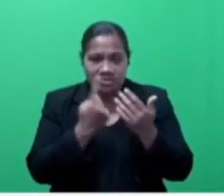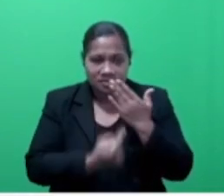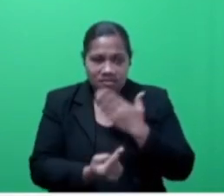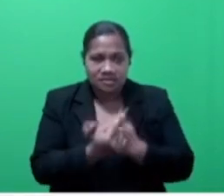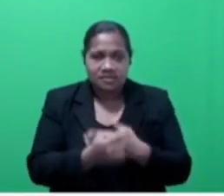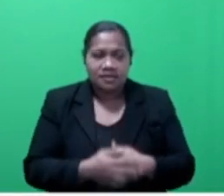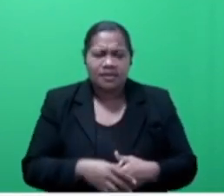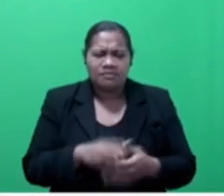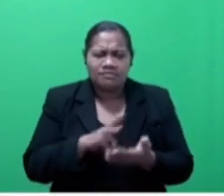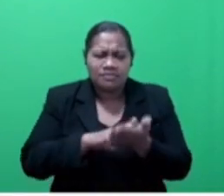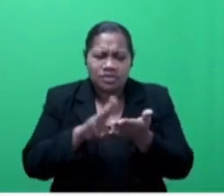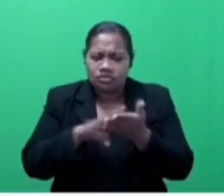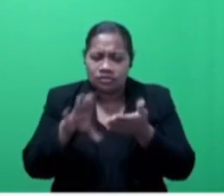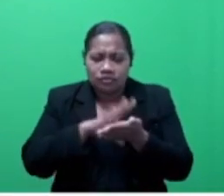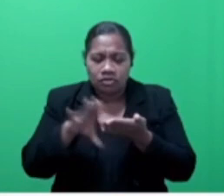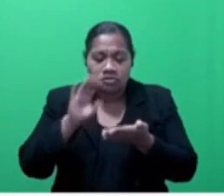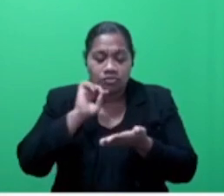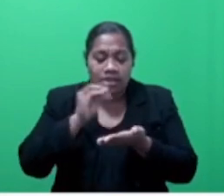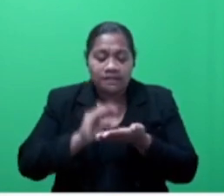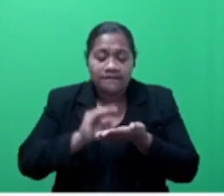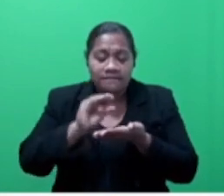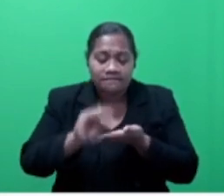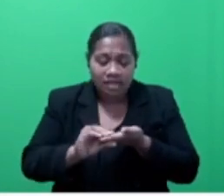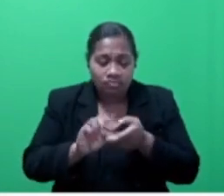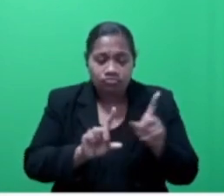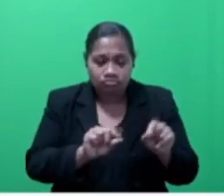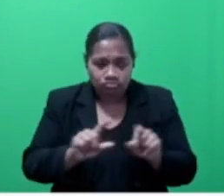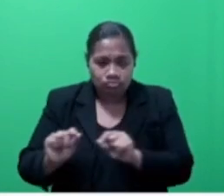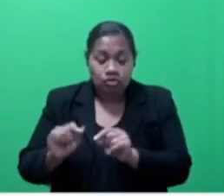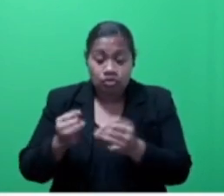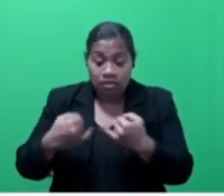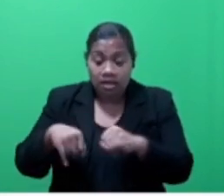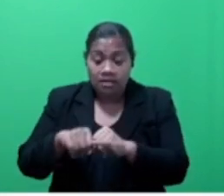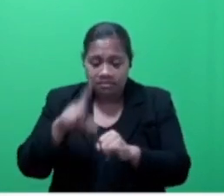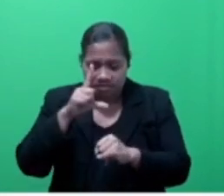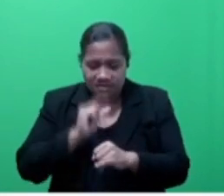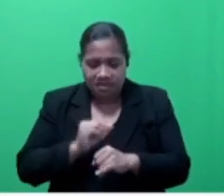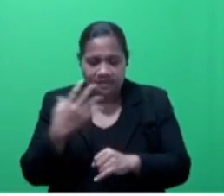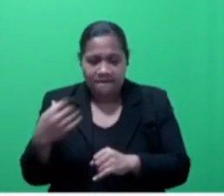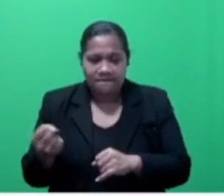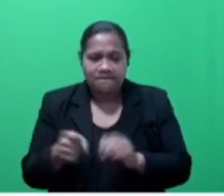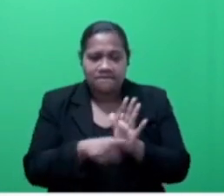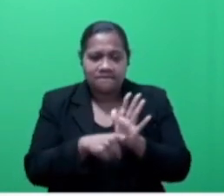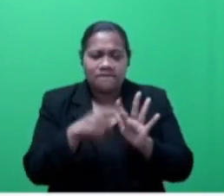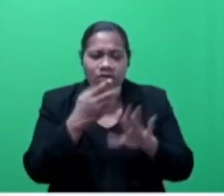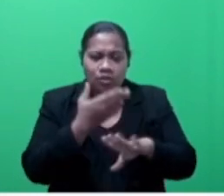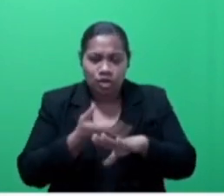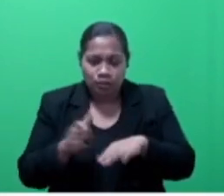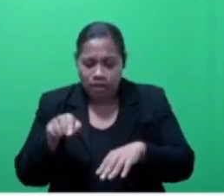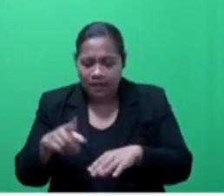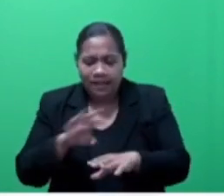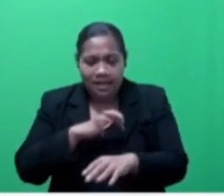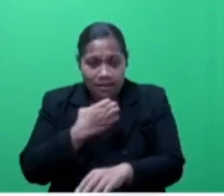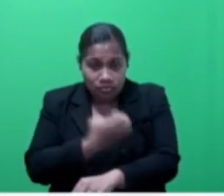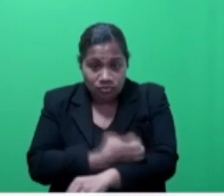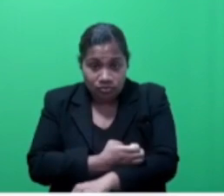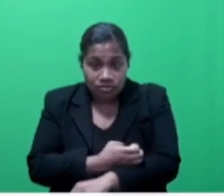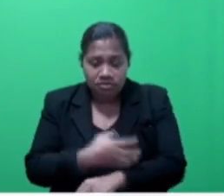tens of millions of dollars will be invested. So those islands will actually be able to get renewable energy. And we obviously are doing more. We